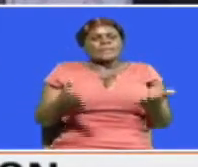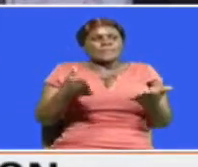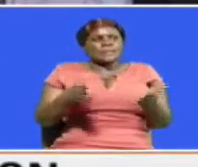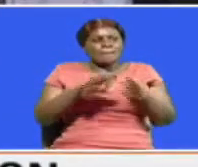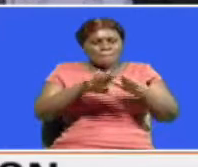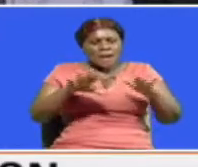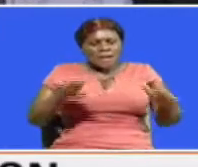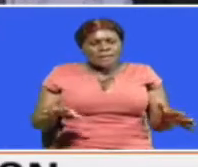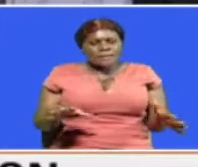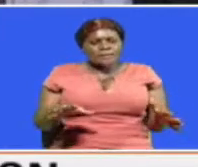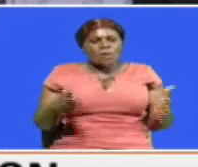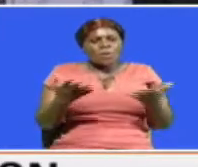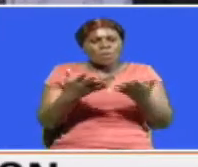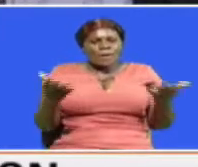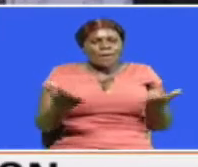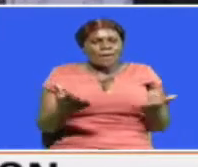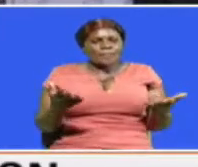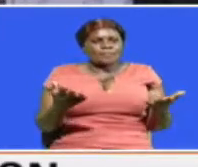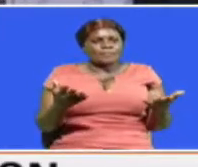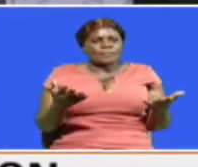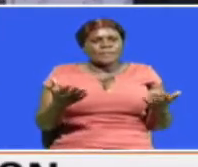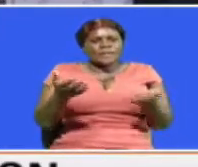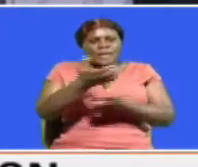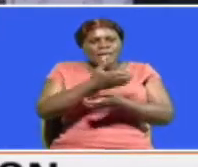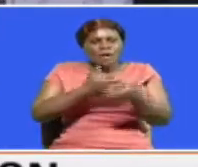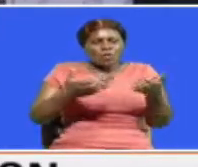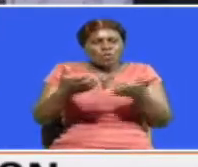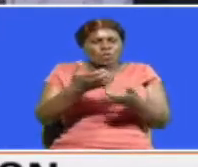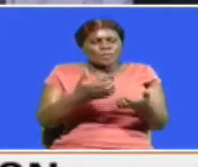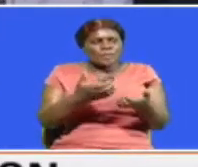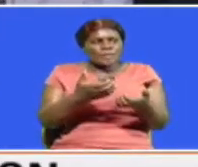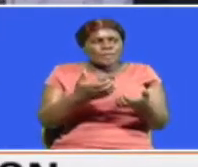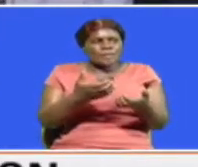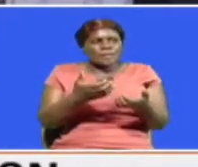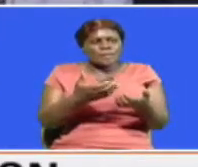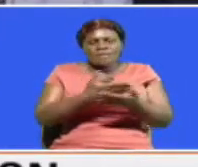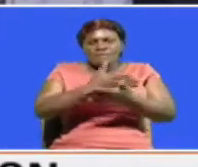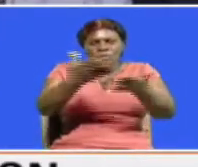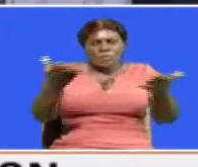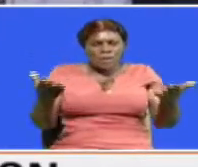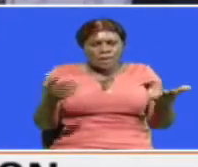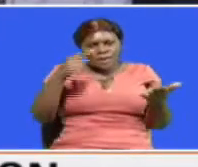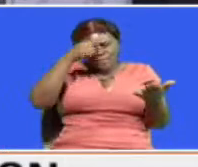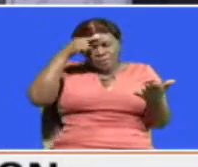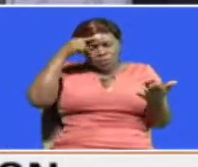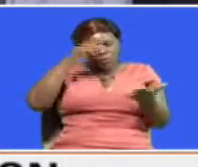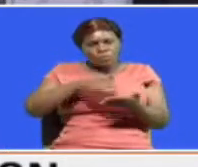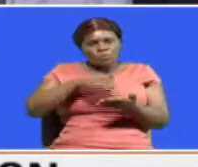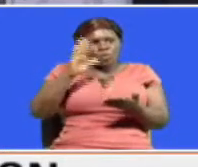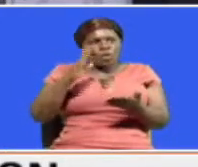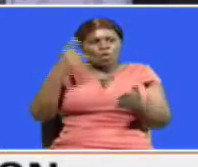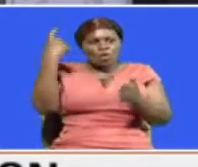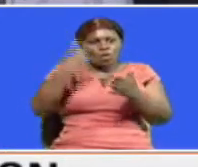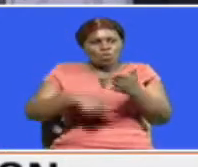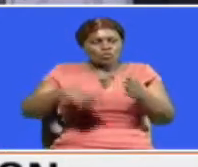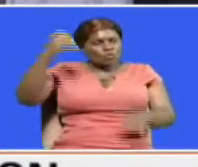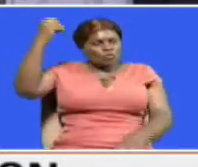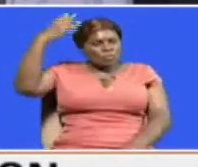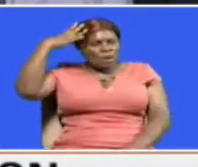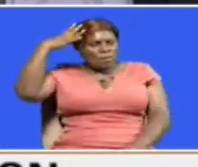market where the economies of scale are playing havoc due to the increasing cost of